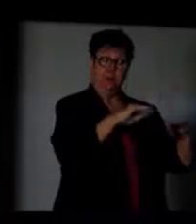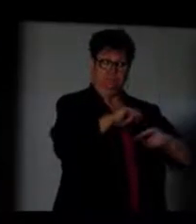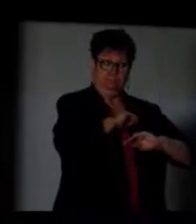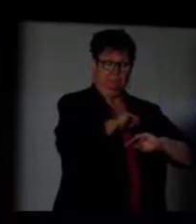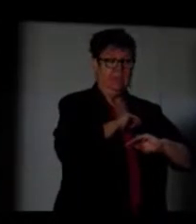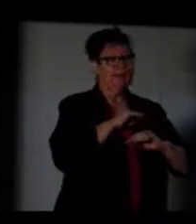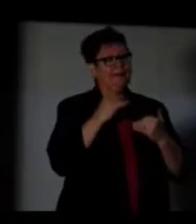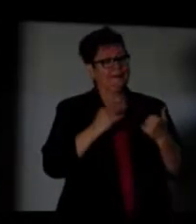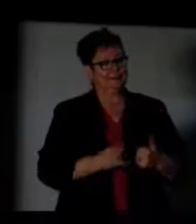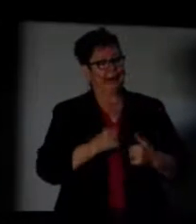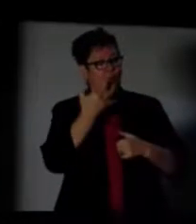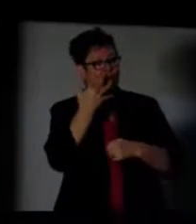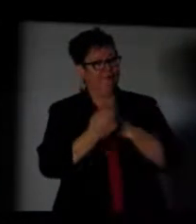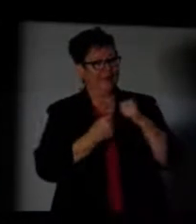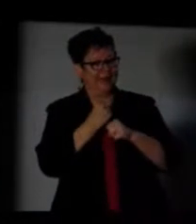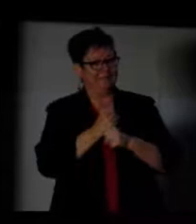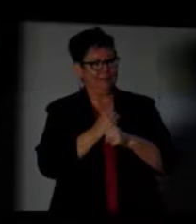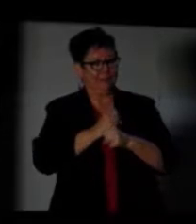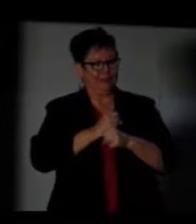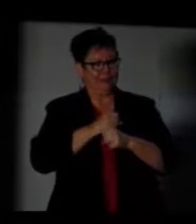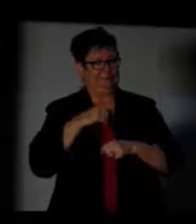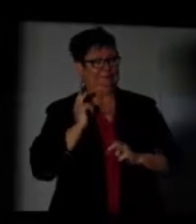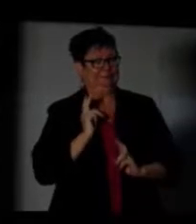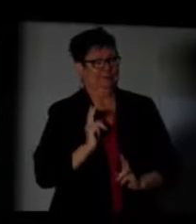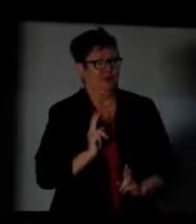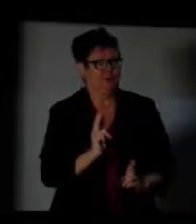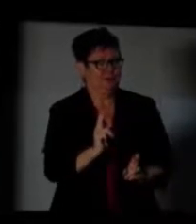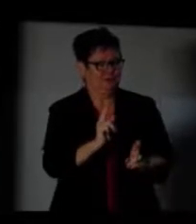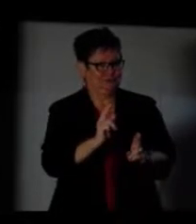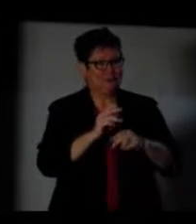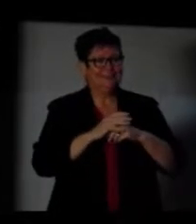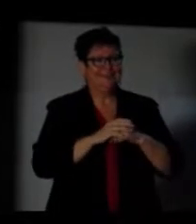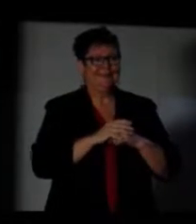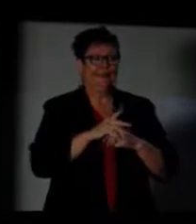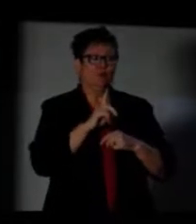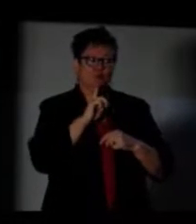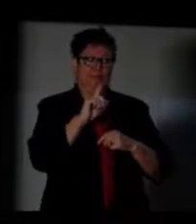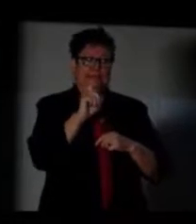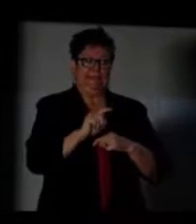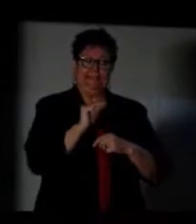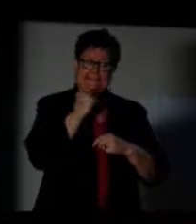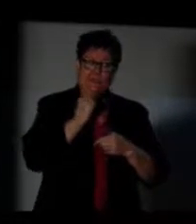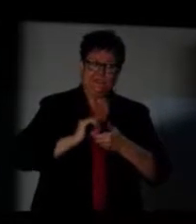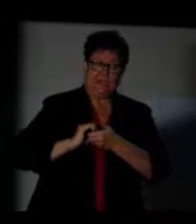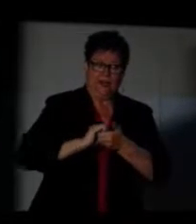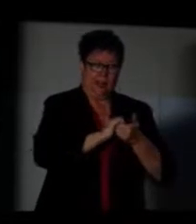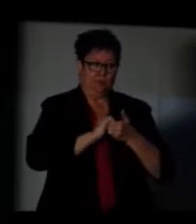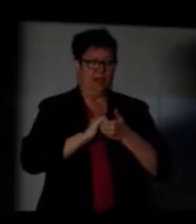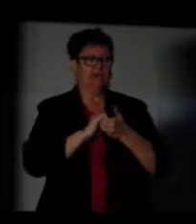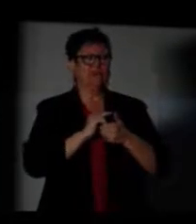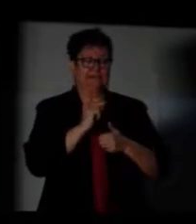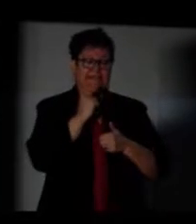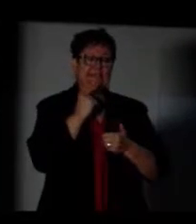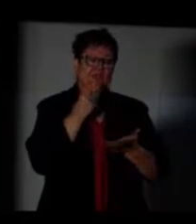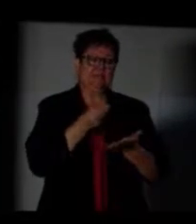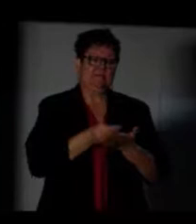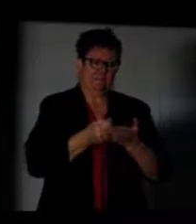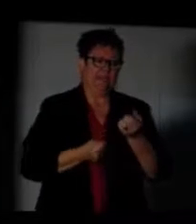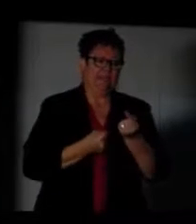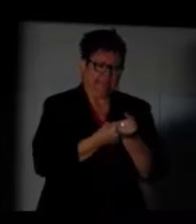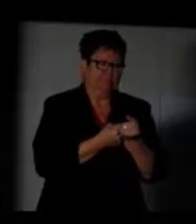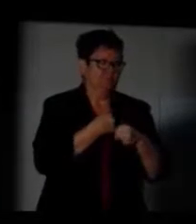second tranche, the 5-year tranche. And of course, that's where you need serious collaboration and serious funding to be able to make the